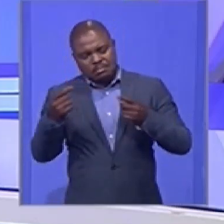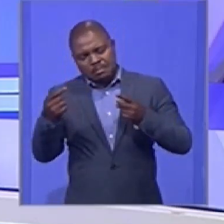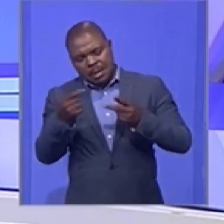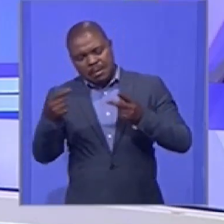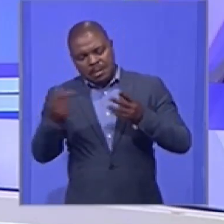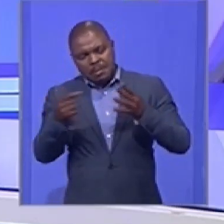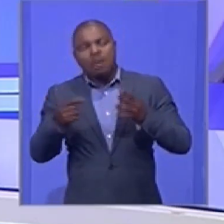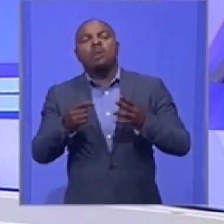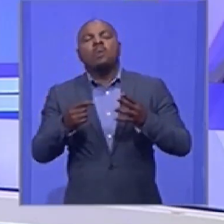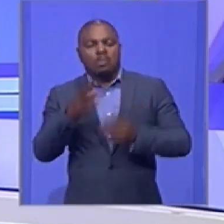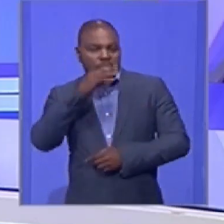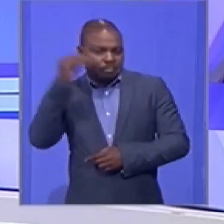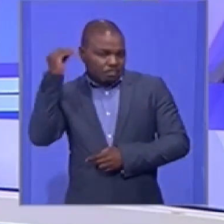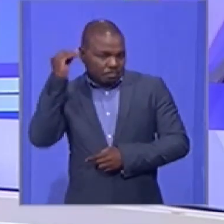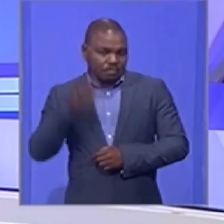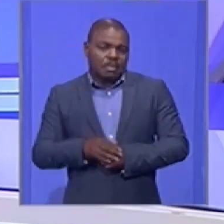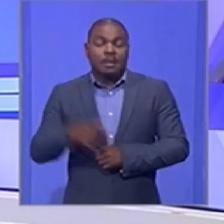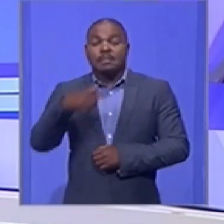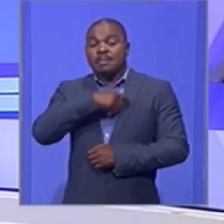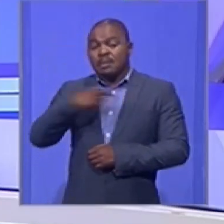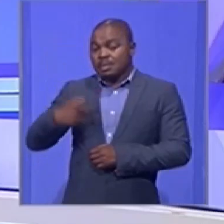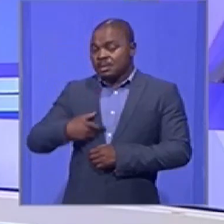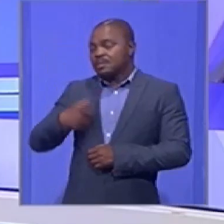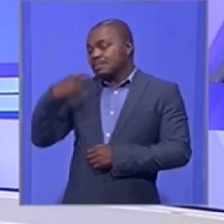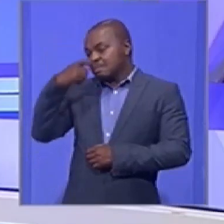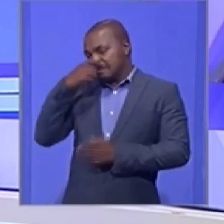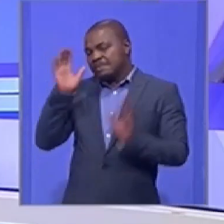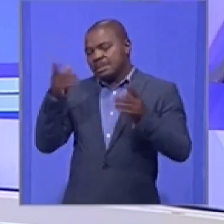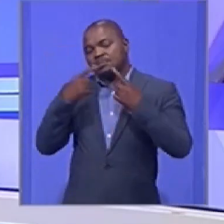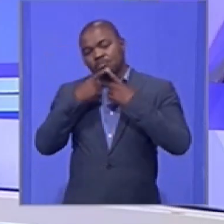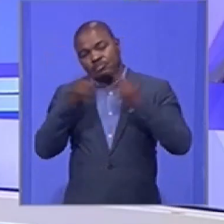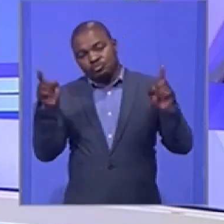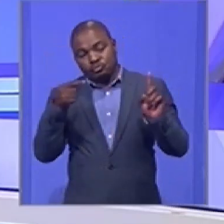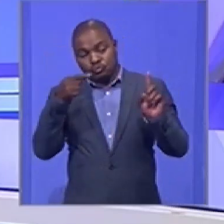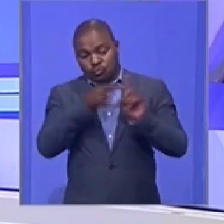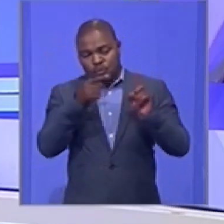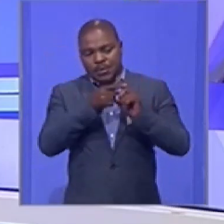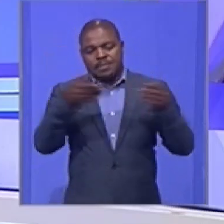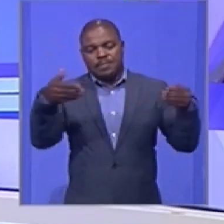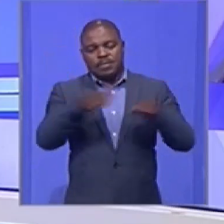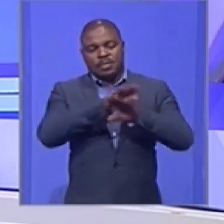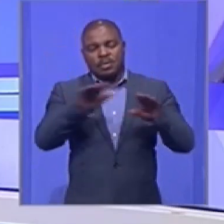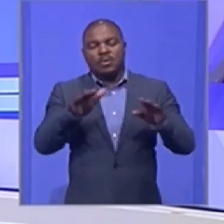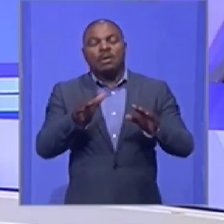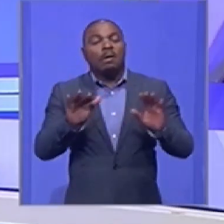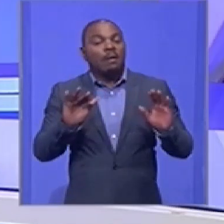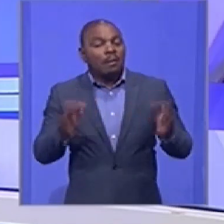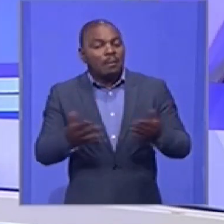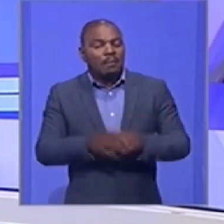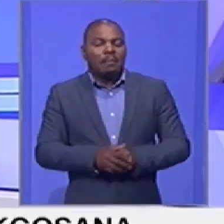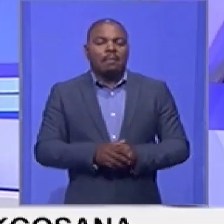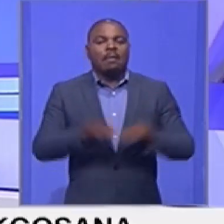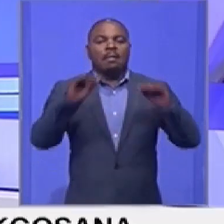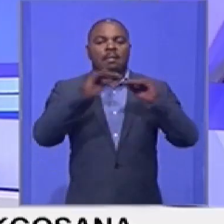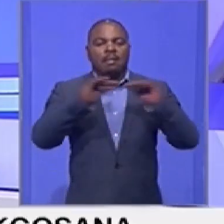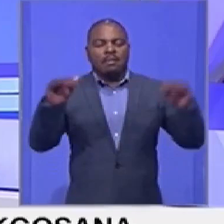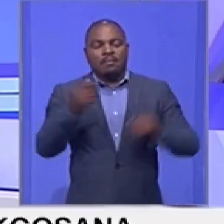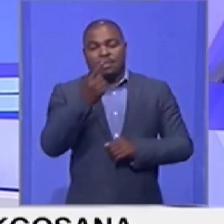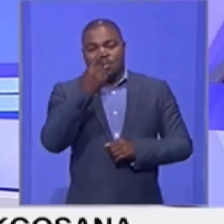e le mmalwa. Mopresidente Cyril Ramaphosa o itsisitse gore Buthelezi o tla rebolelwa tirelo ya motlhankela